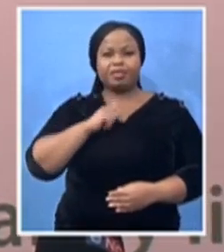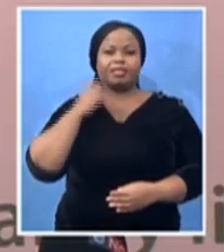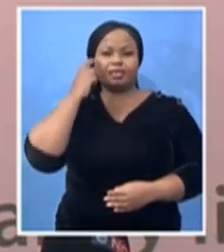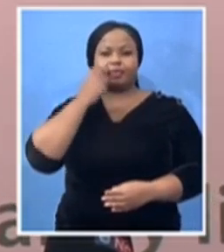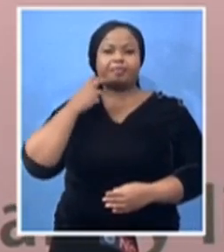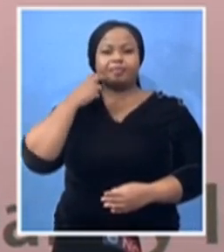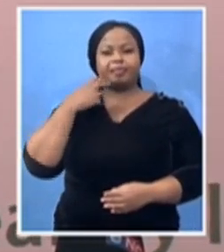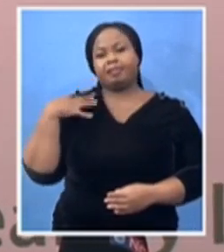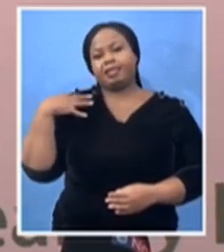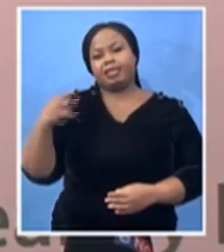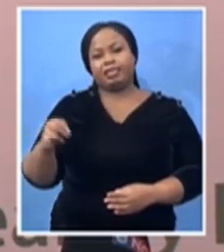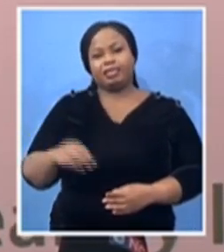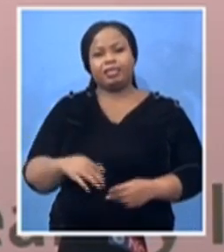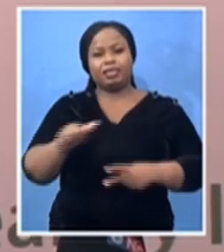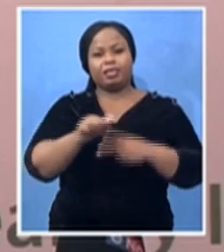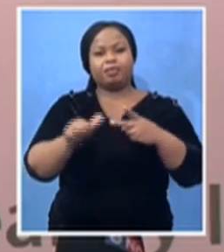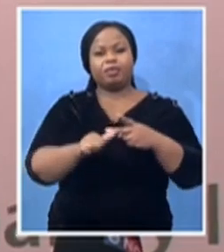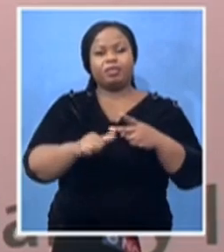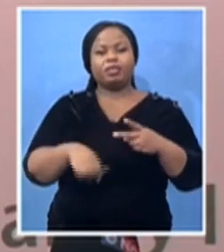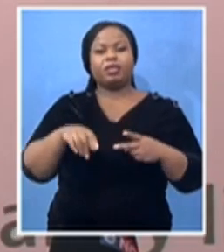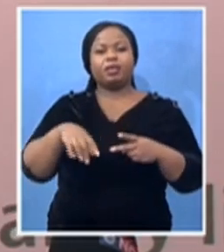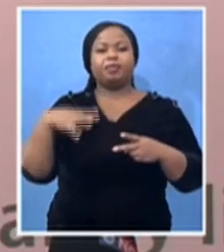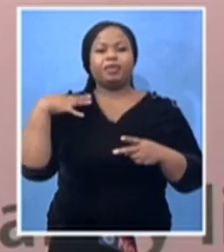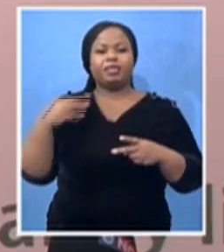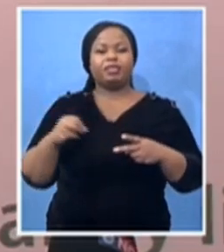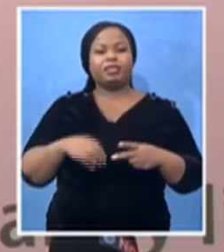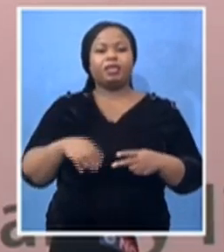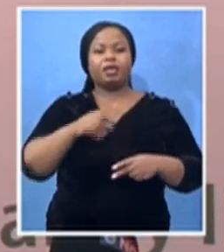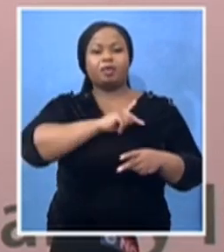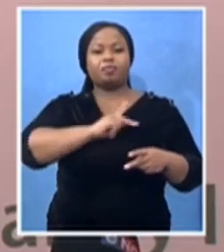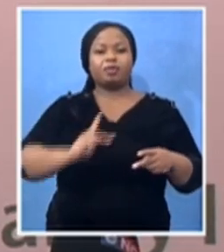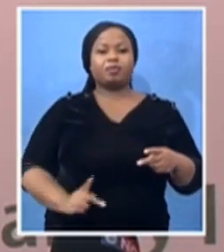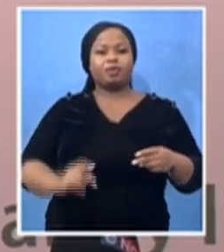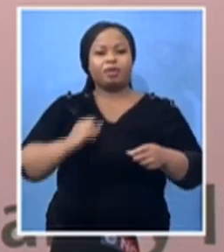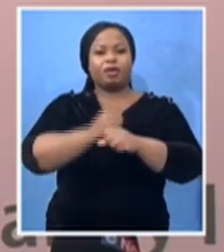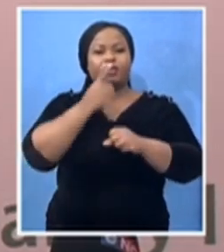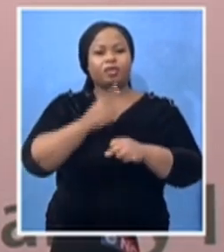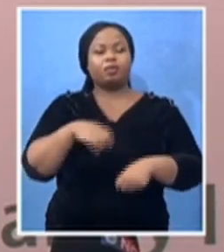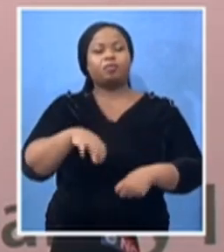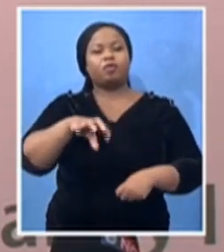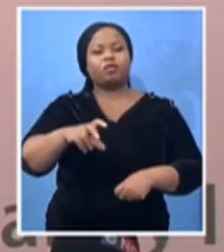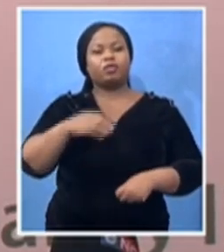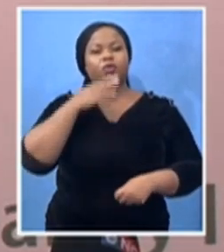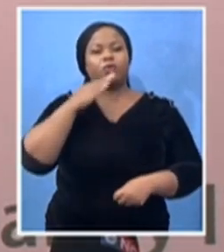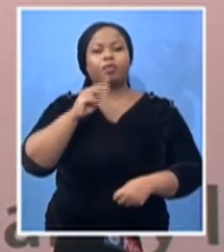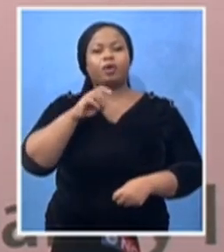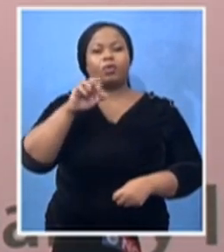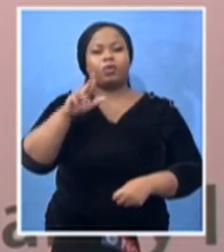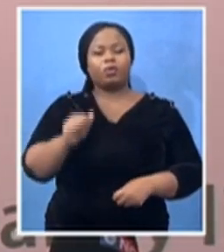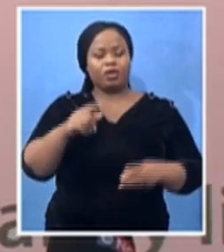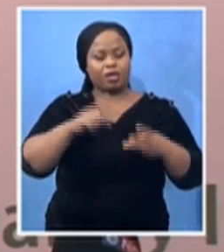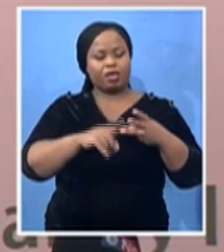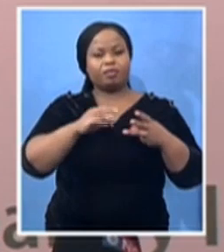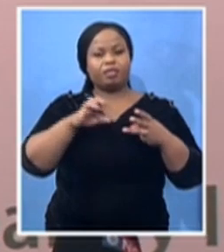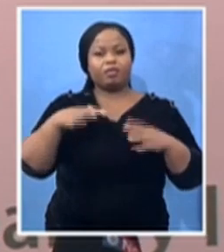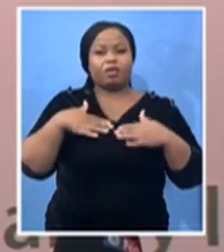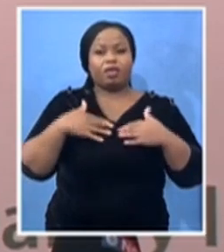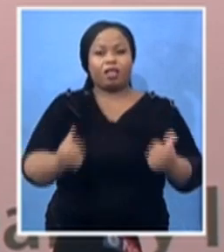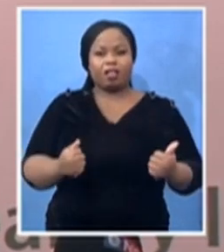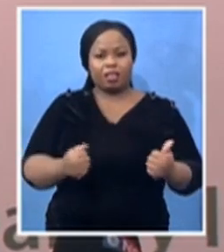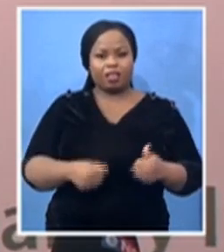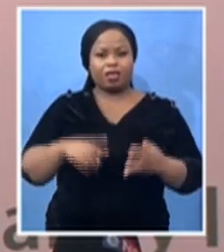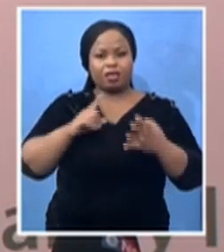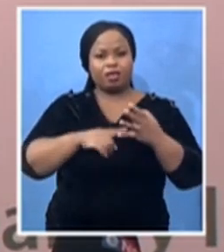Premier of the Gauteng Province, Mr. David Makhura, MEC for Health, Dr. Masuku, Professor